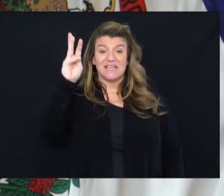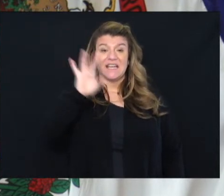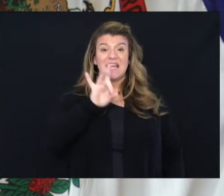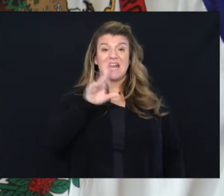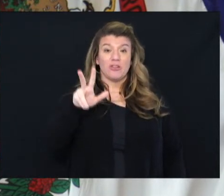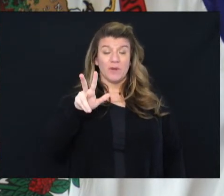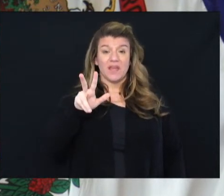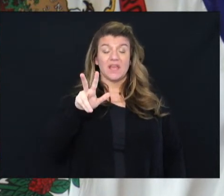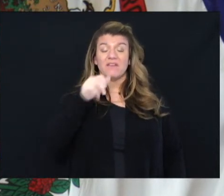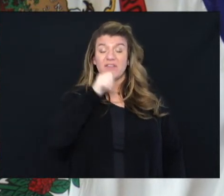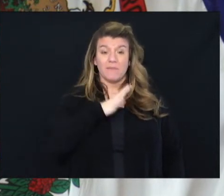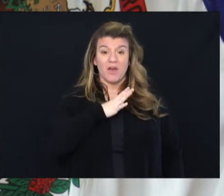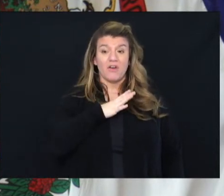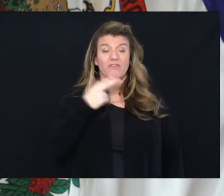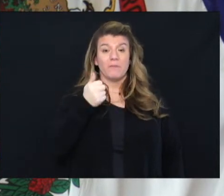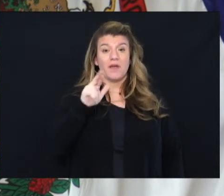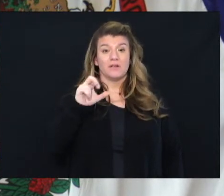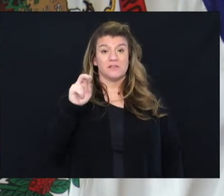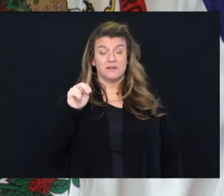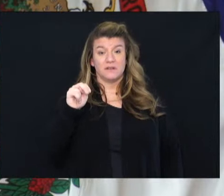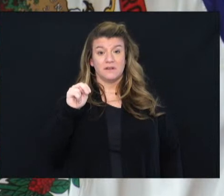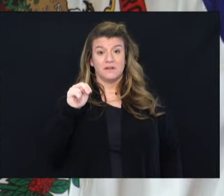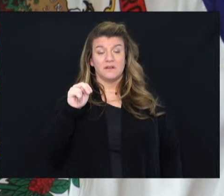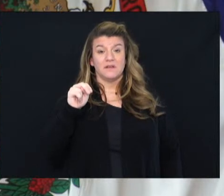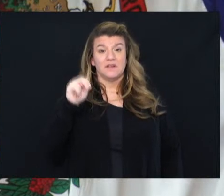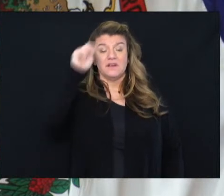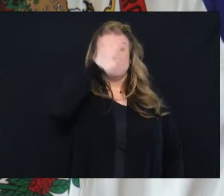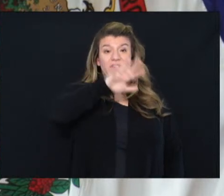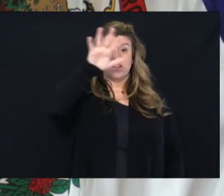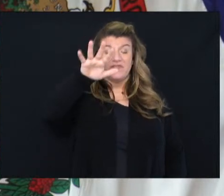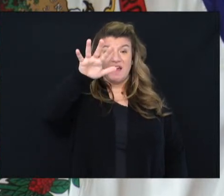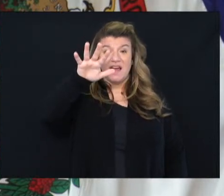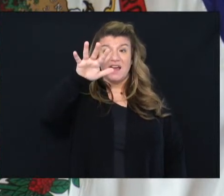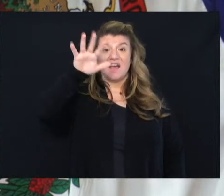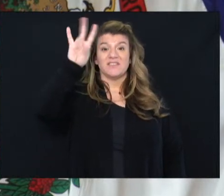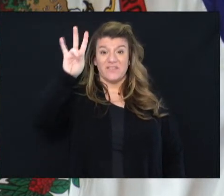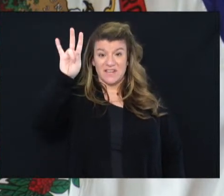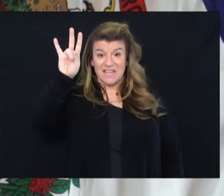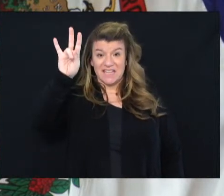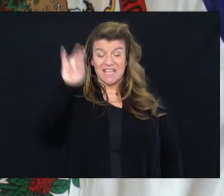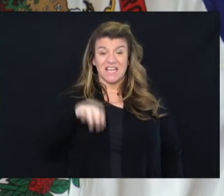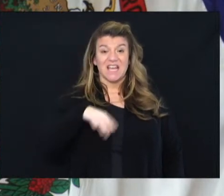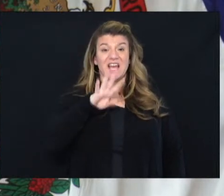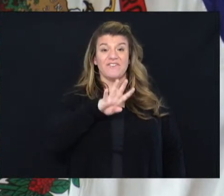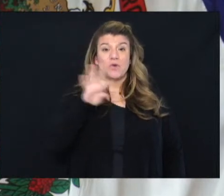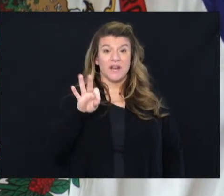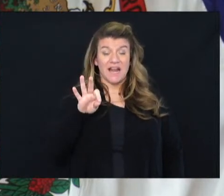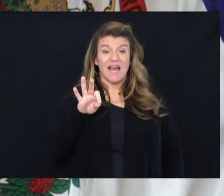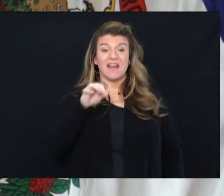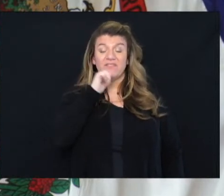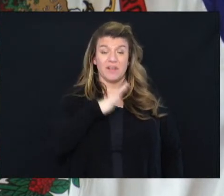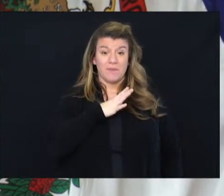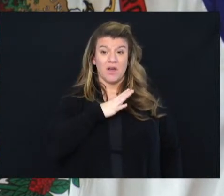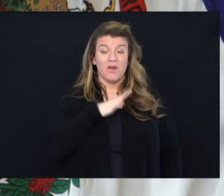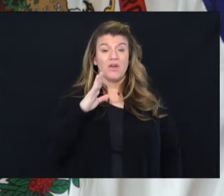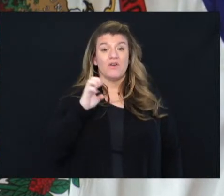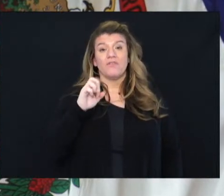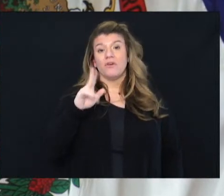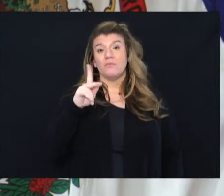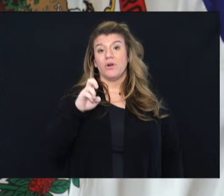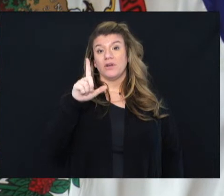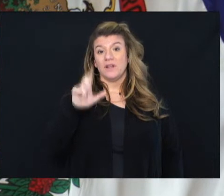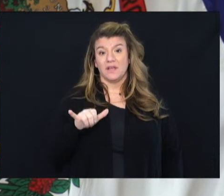an 83-year-old female from Harrison County. The 5,517th death is a 49-year-old female from Berkeley